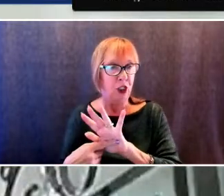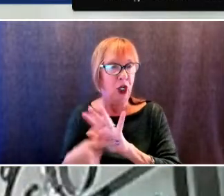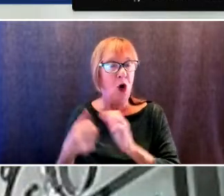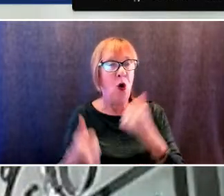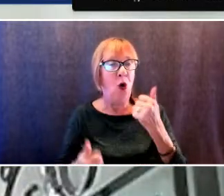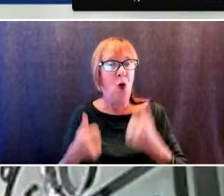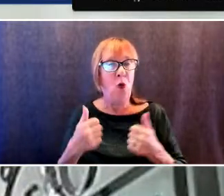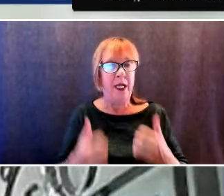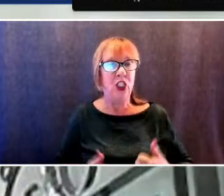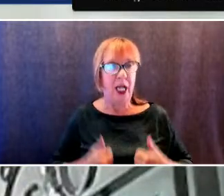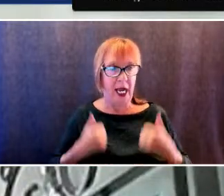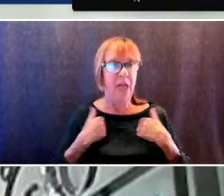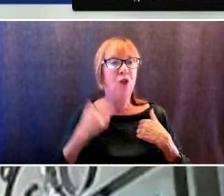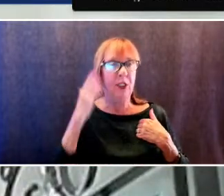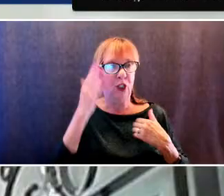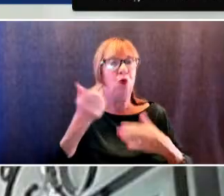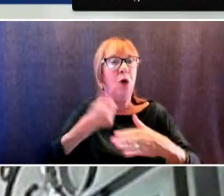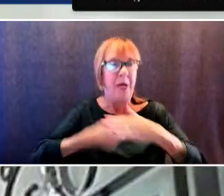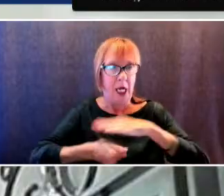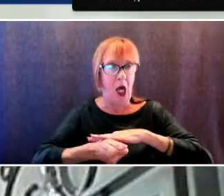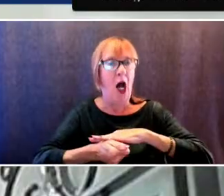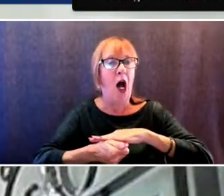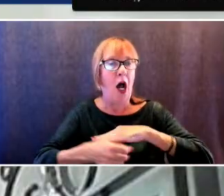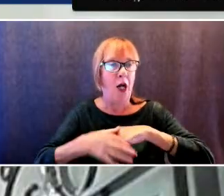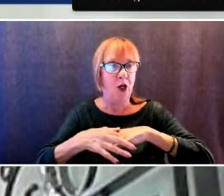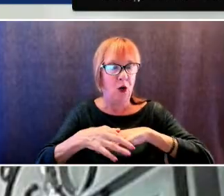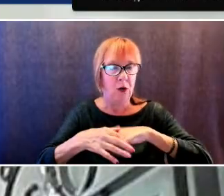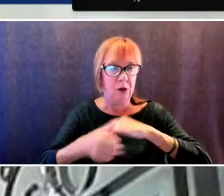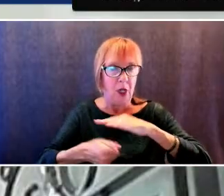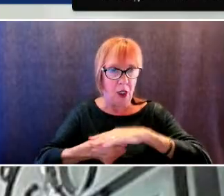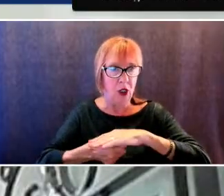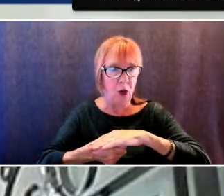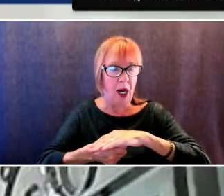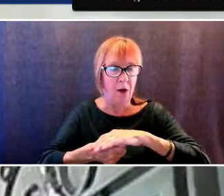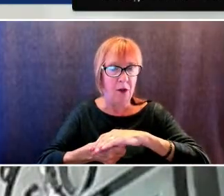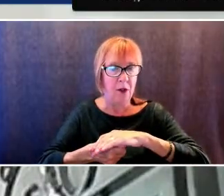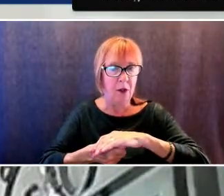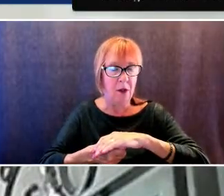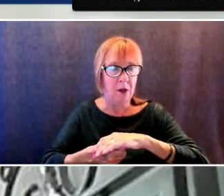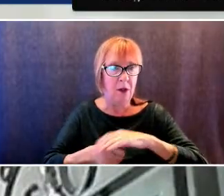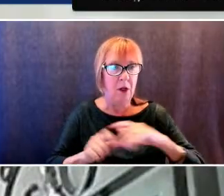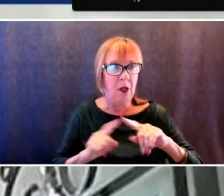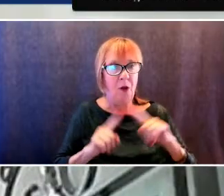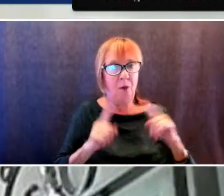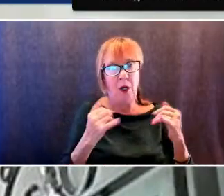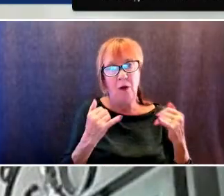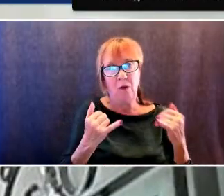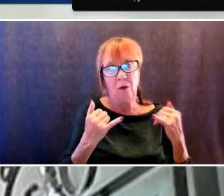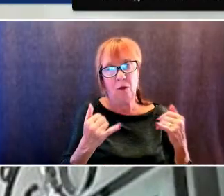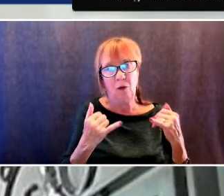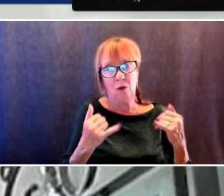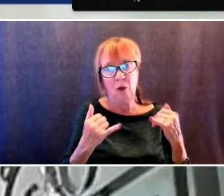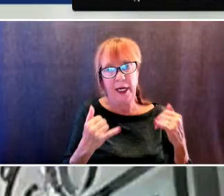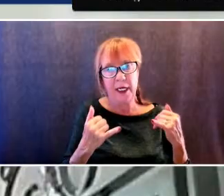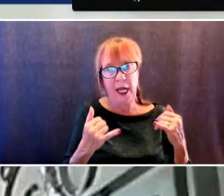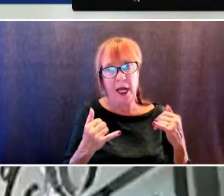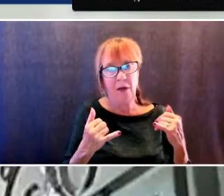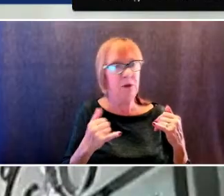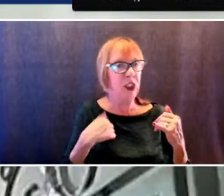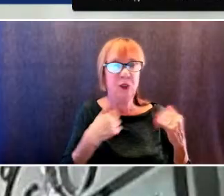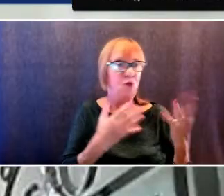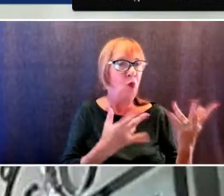be impacted. So that's what we're working on right now. But for the immediate moment, they can just expect some kind of